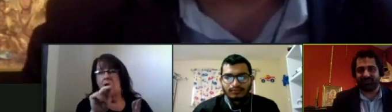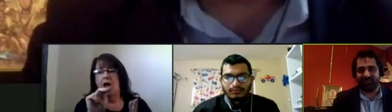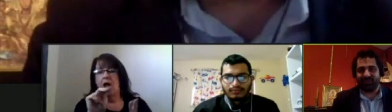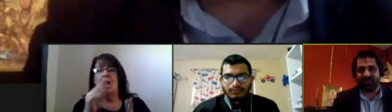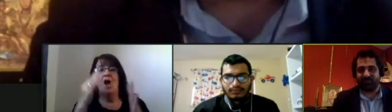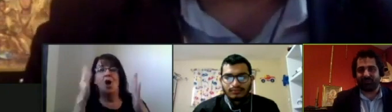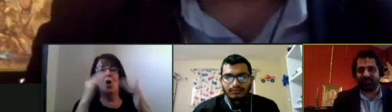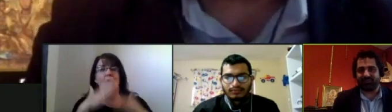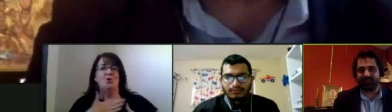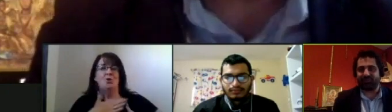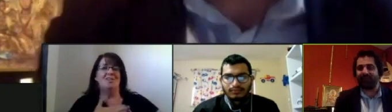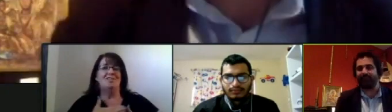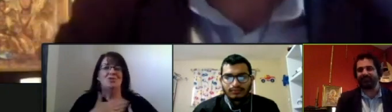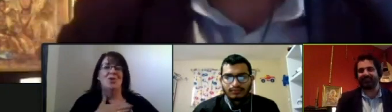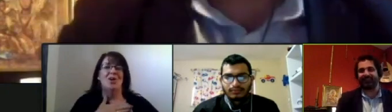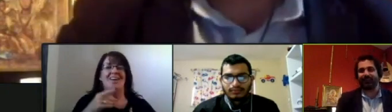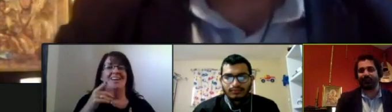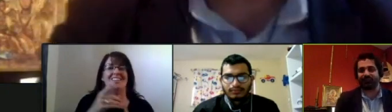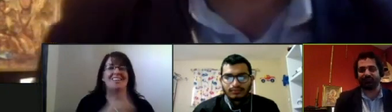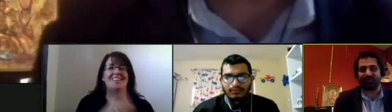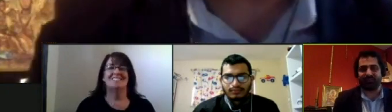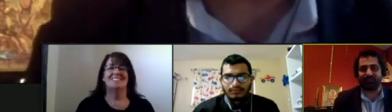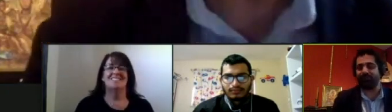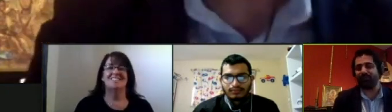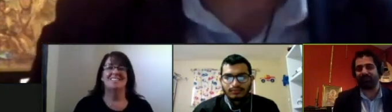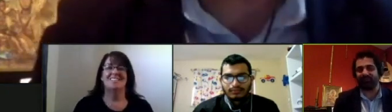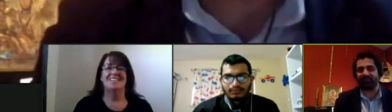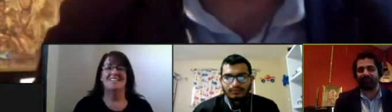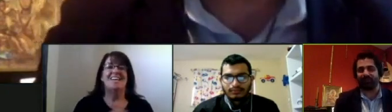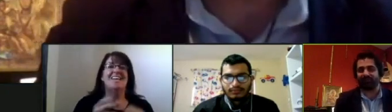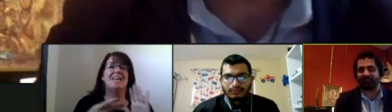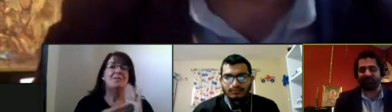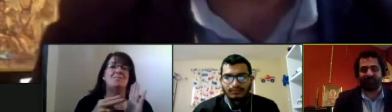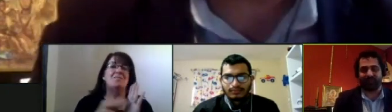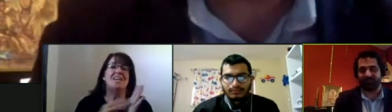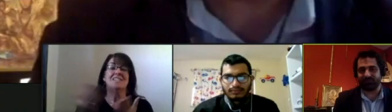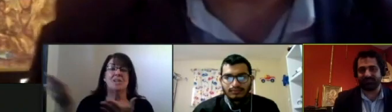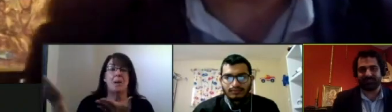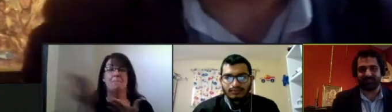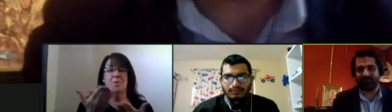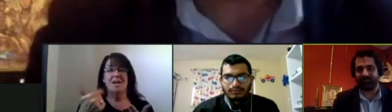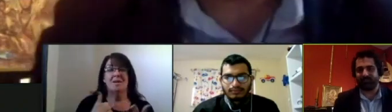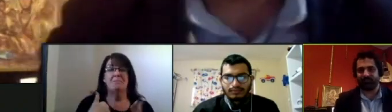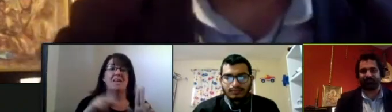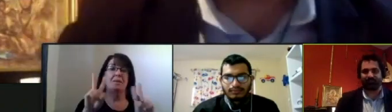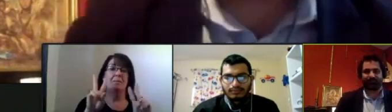little piece, Jaidi Salam, which means Bring Me Peace, by the singer Fairuz.